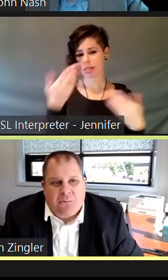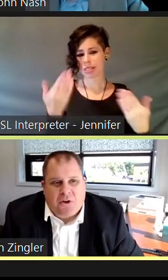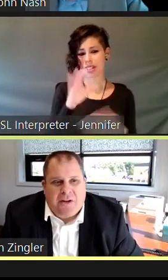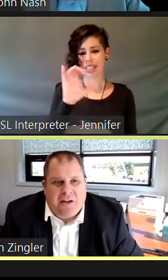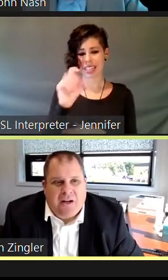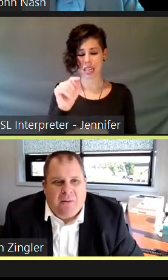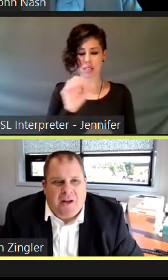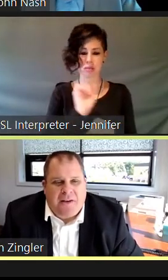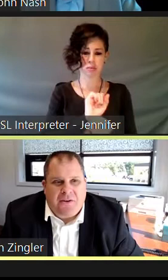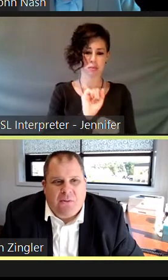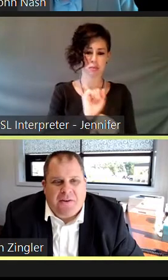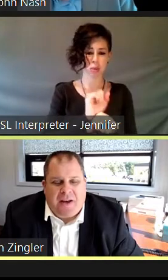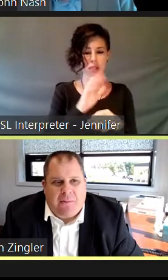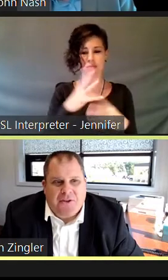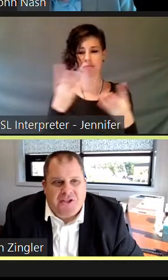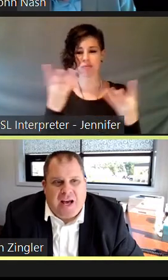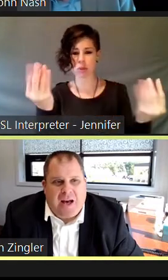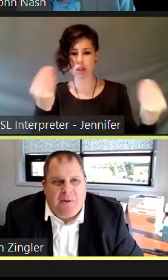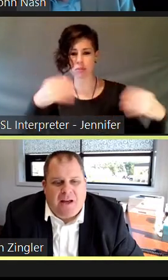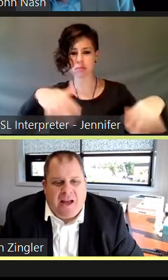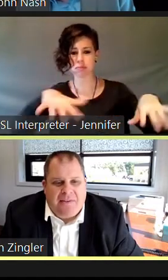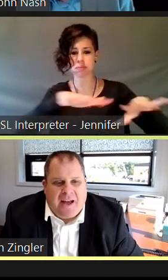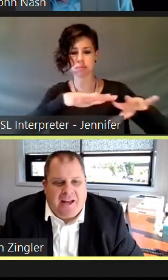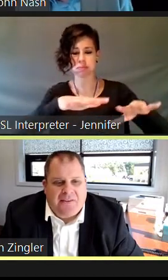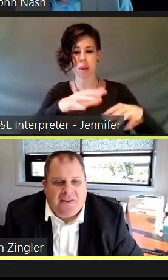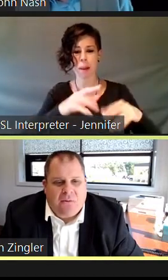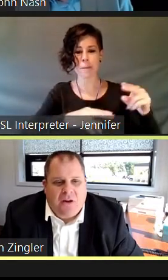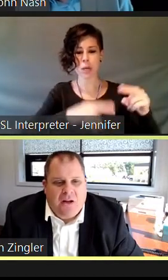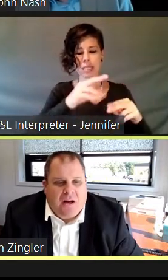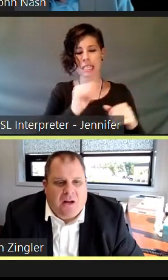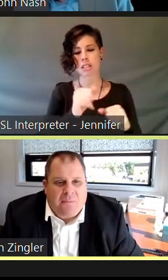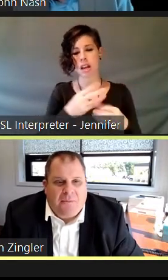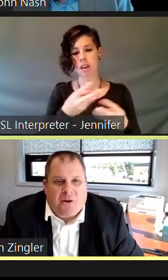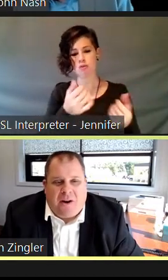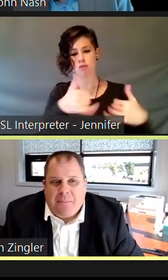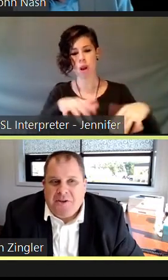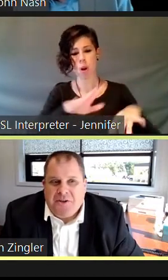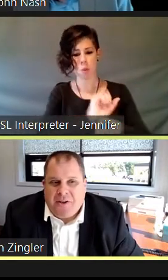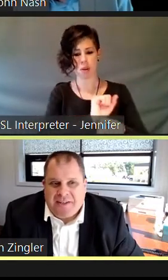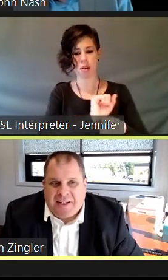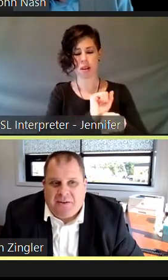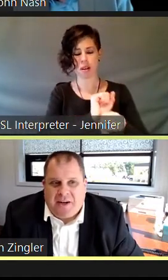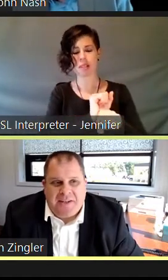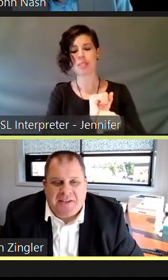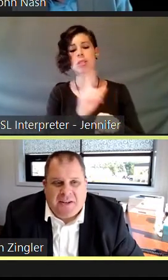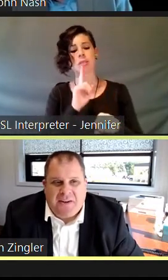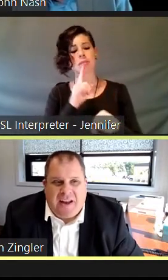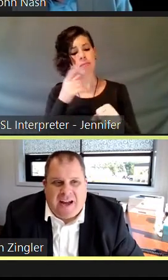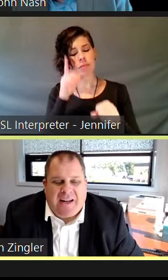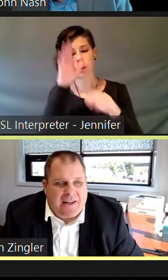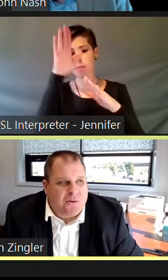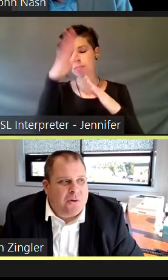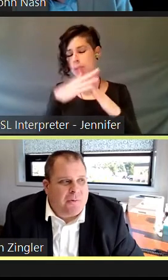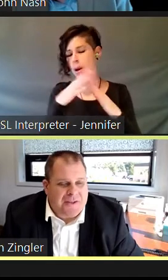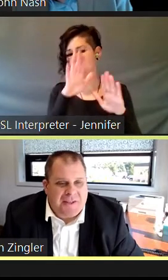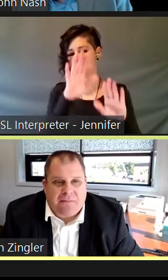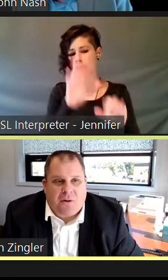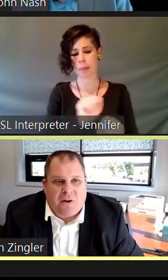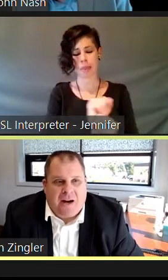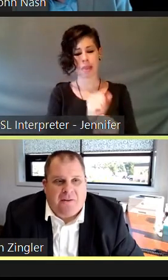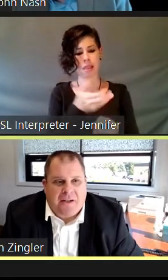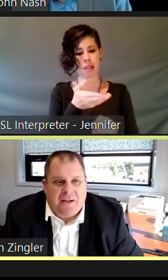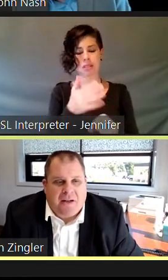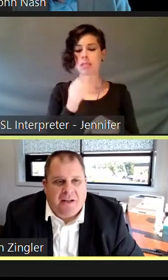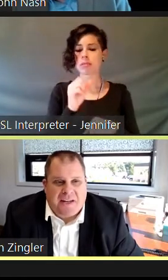grounds work. And they do a phenomenal job at that. So there are opportunities out there. I just tell you to knock on that door when you see the